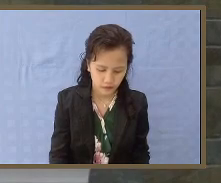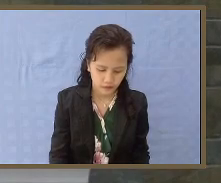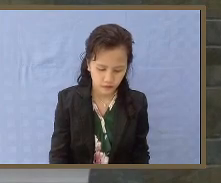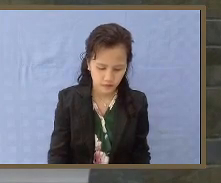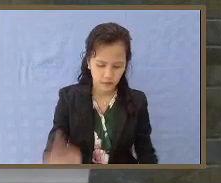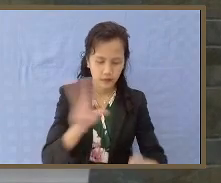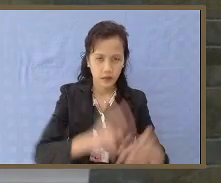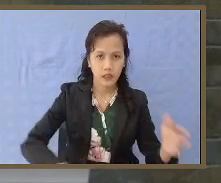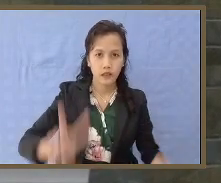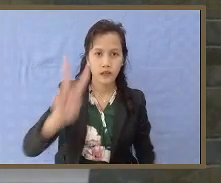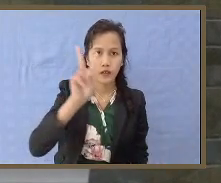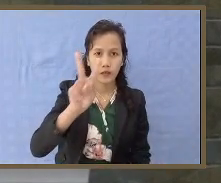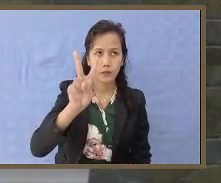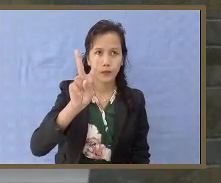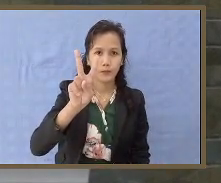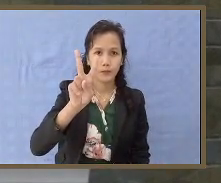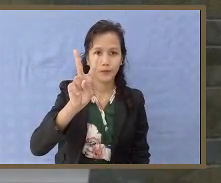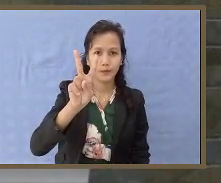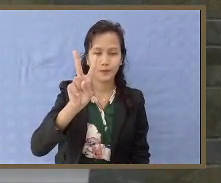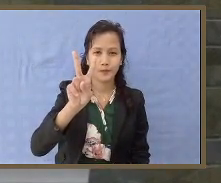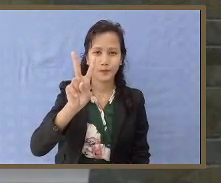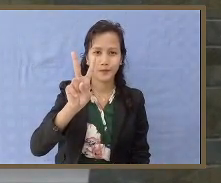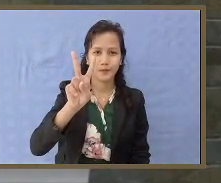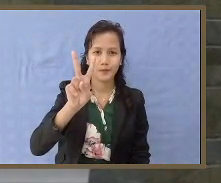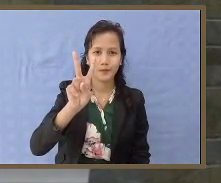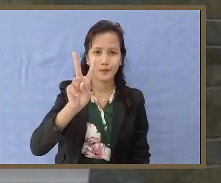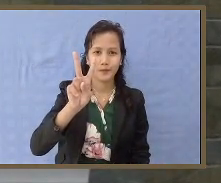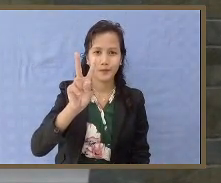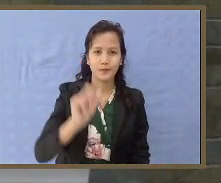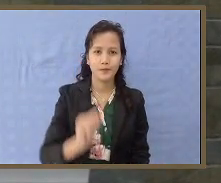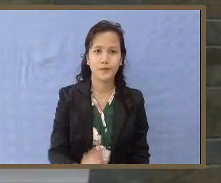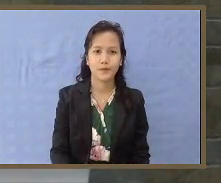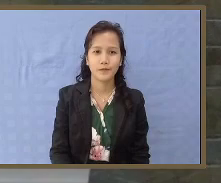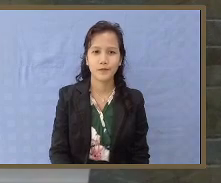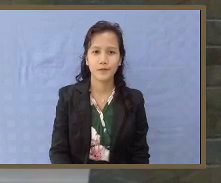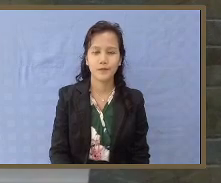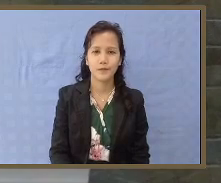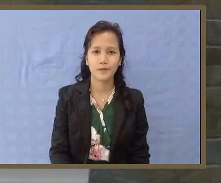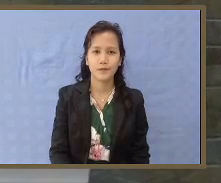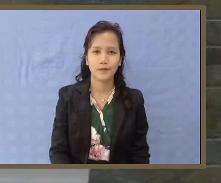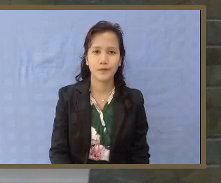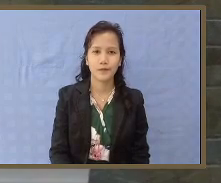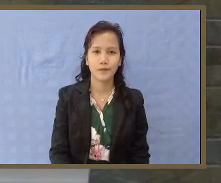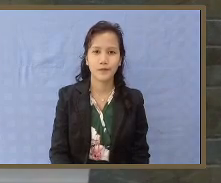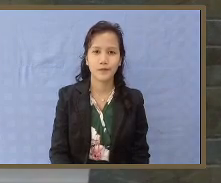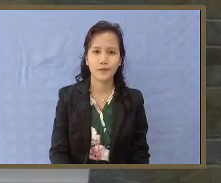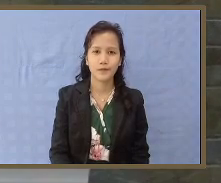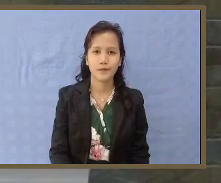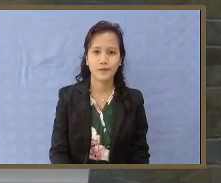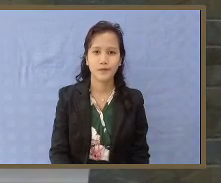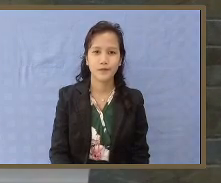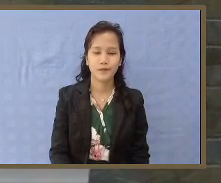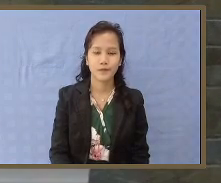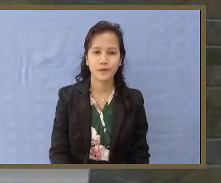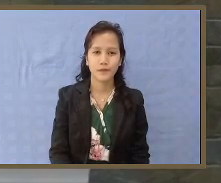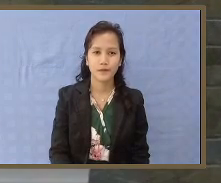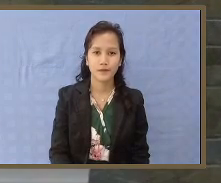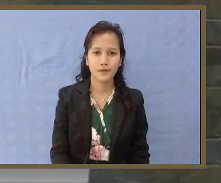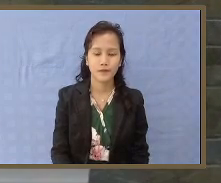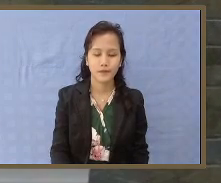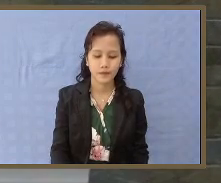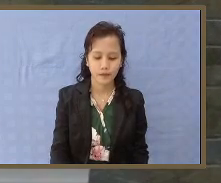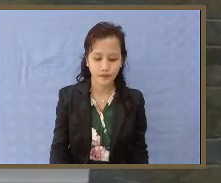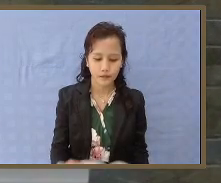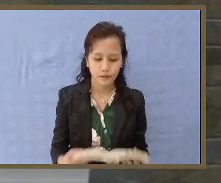his beloved sleep. Lo, children are an heritage of the Lord, and